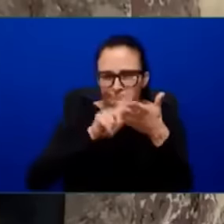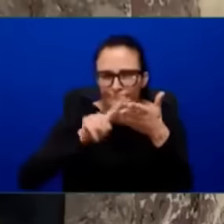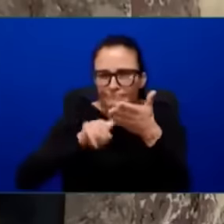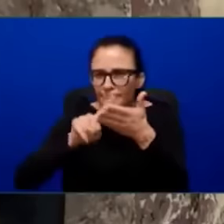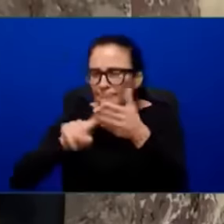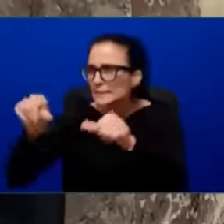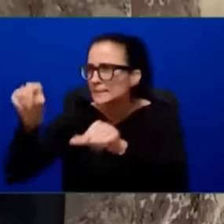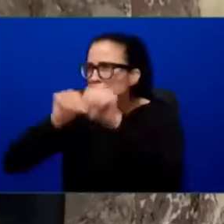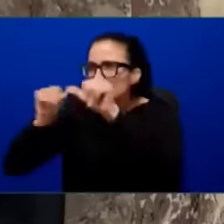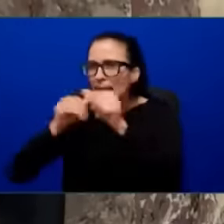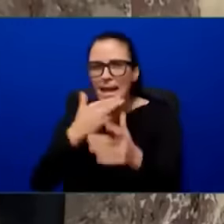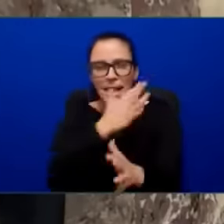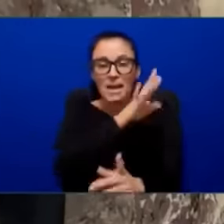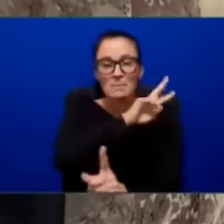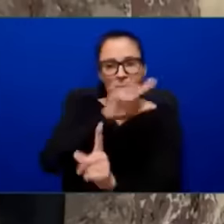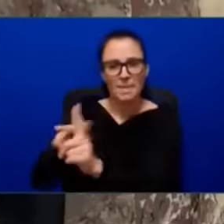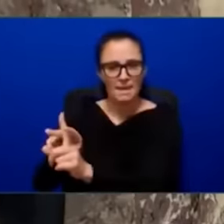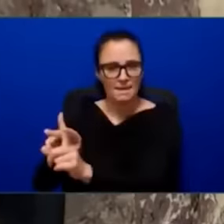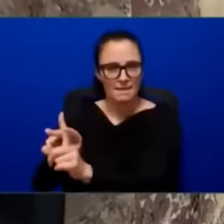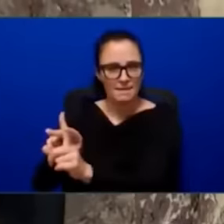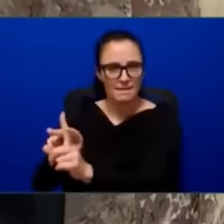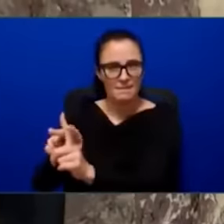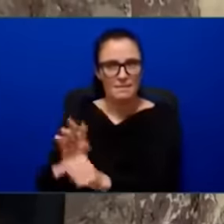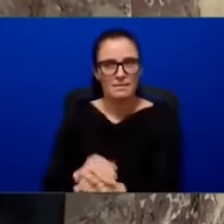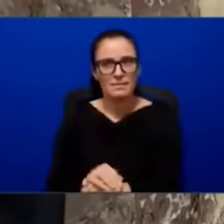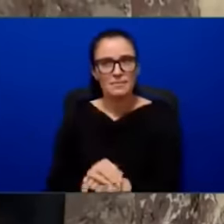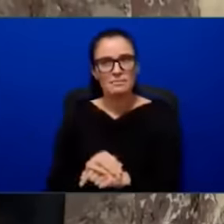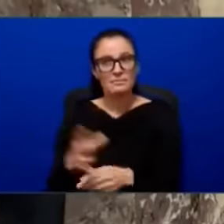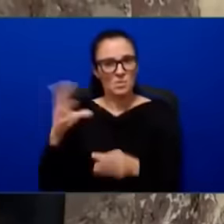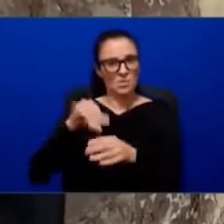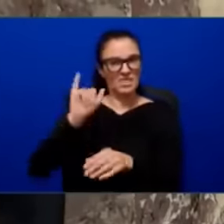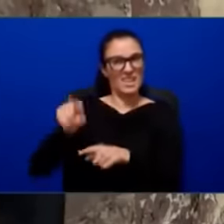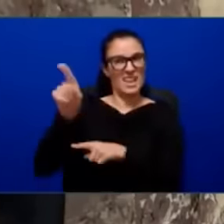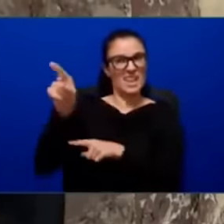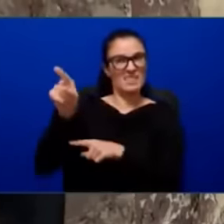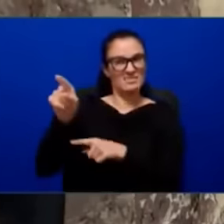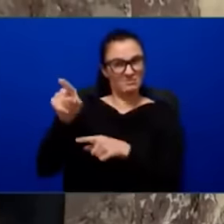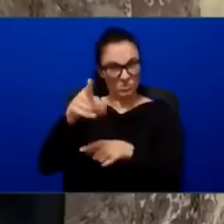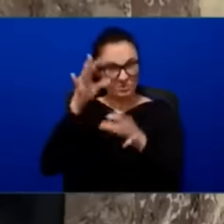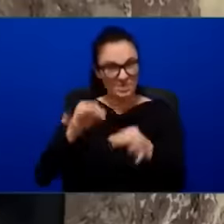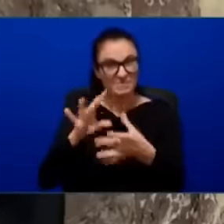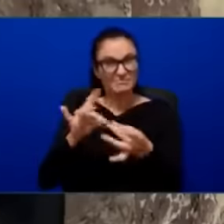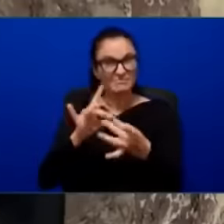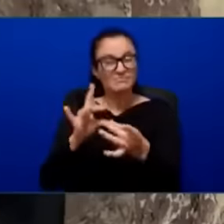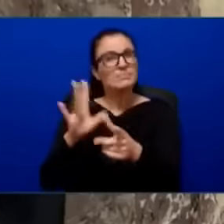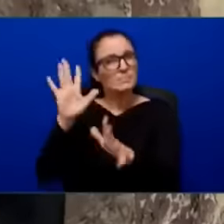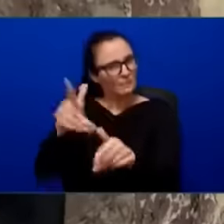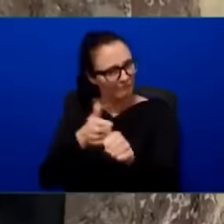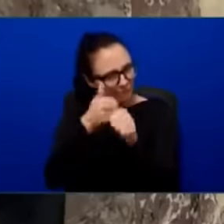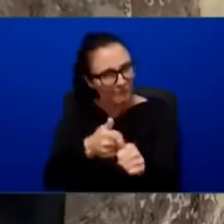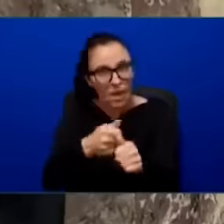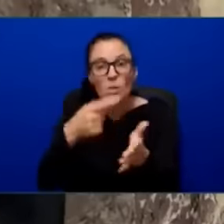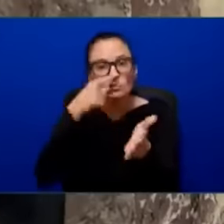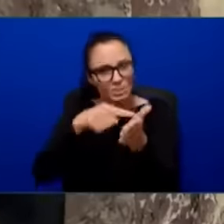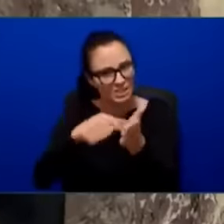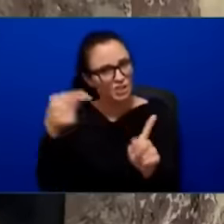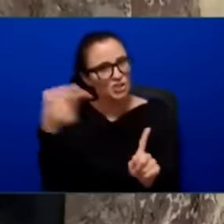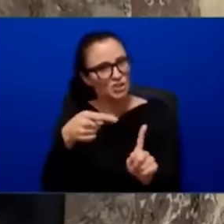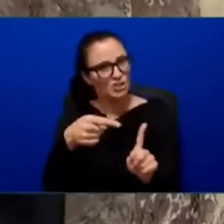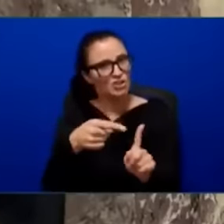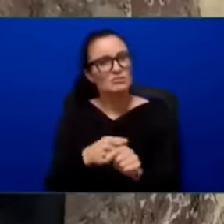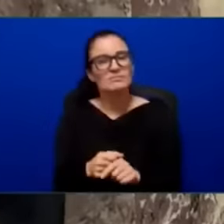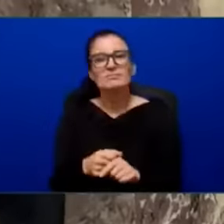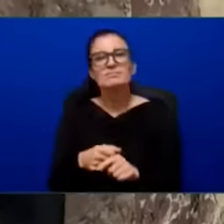the one the member is referring to. She is a great public health leader. I am proud to be associated with her,